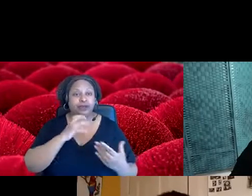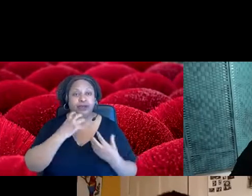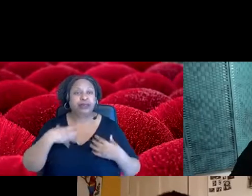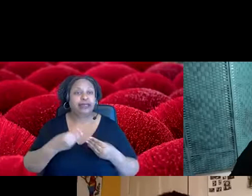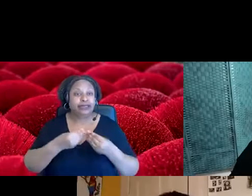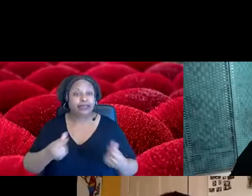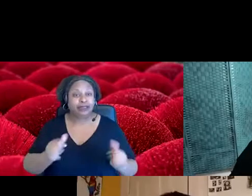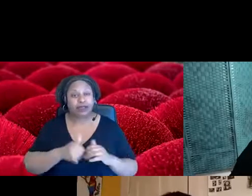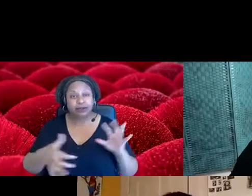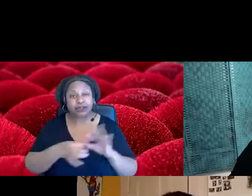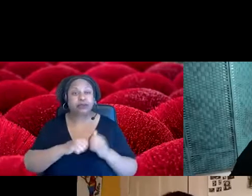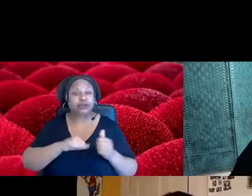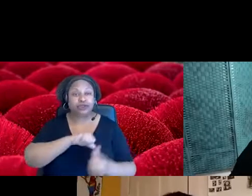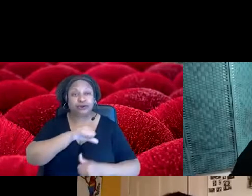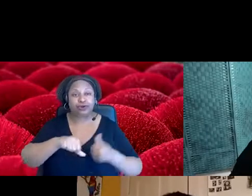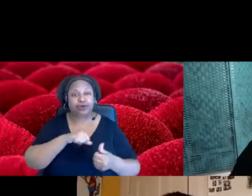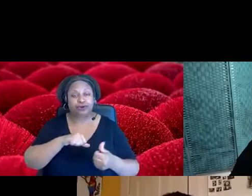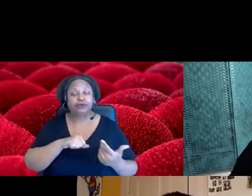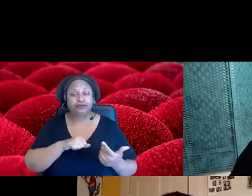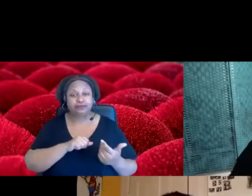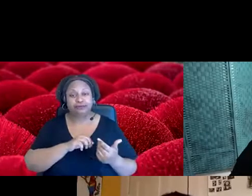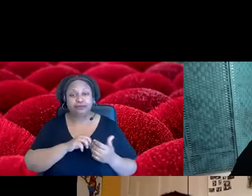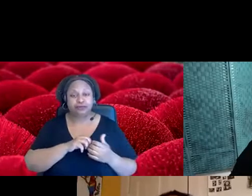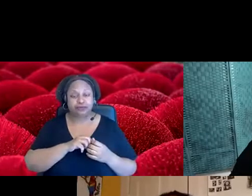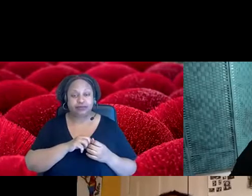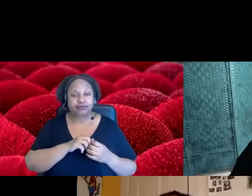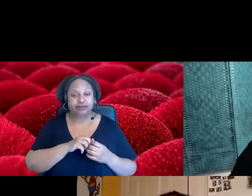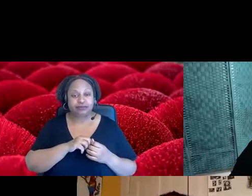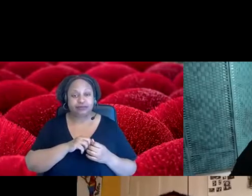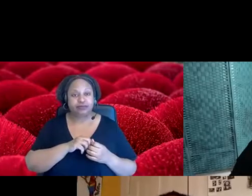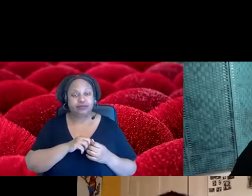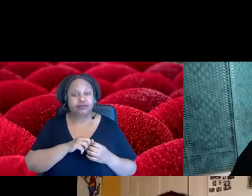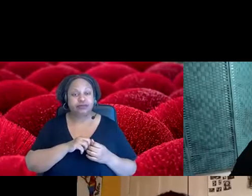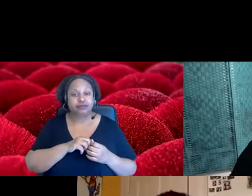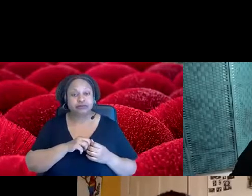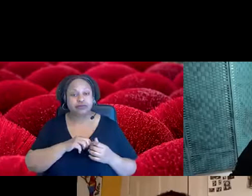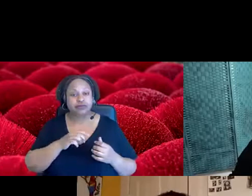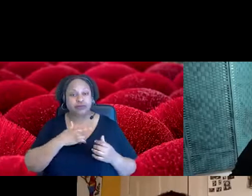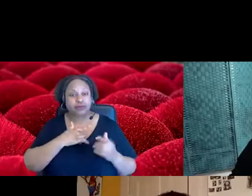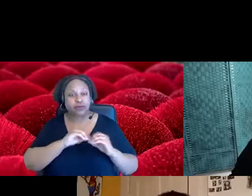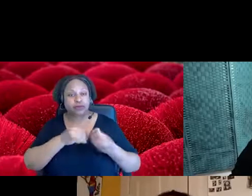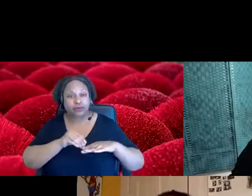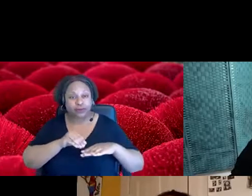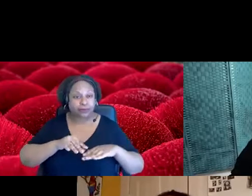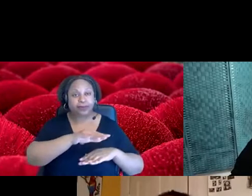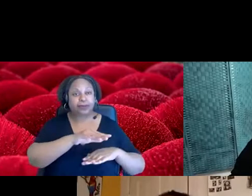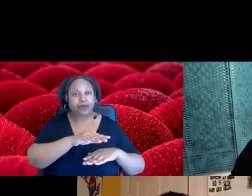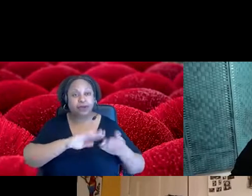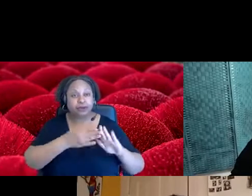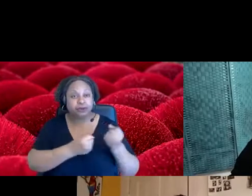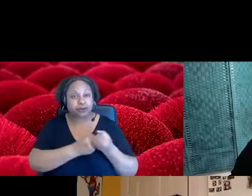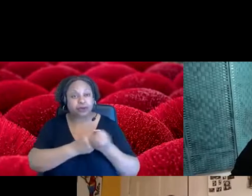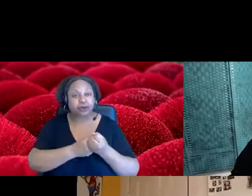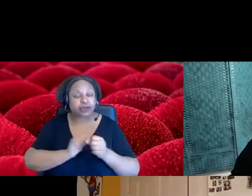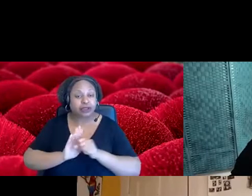other. And I think infusing these organizations with that kind of community support and community advocacy, and, you know, I